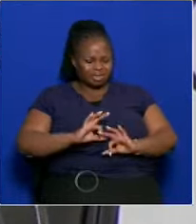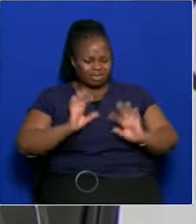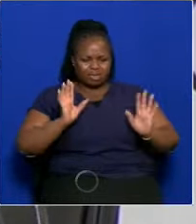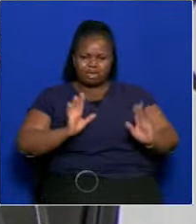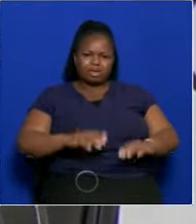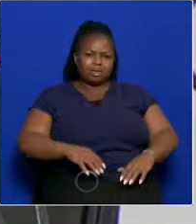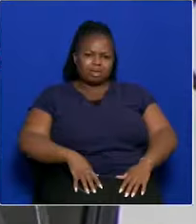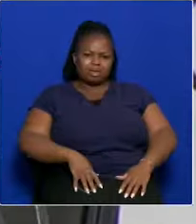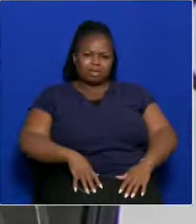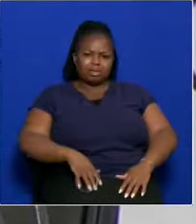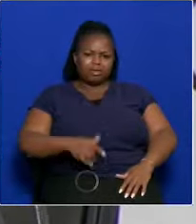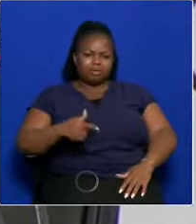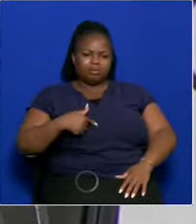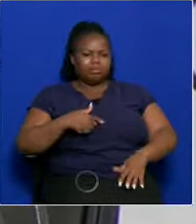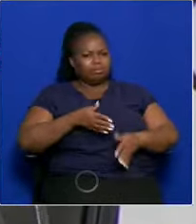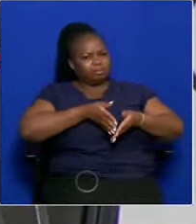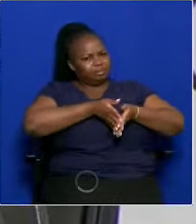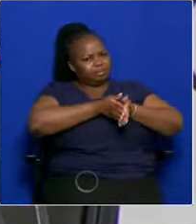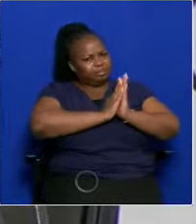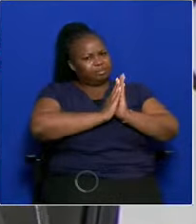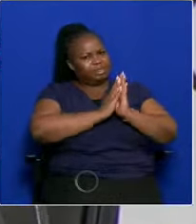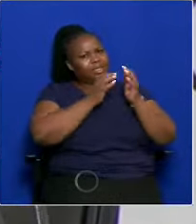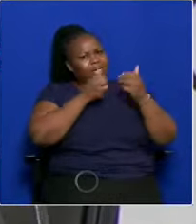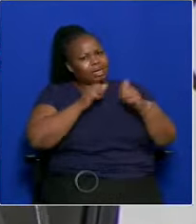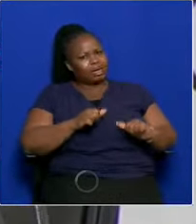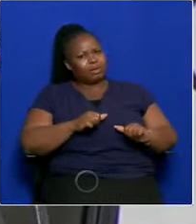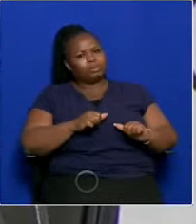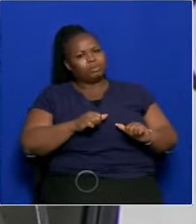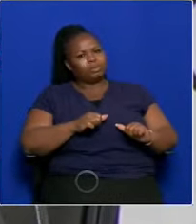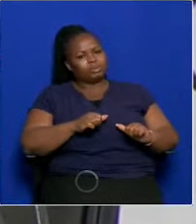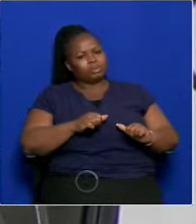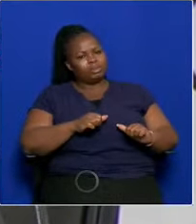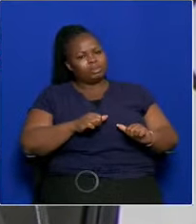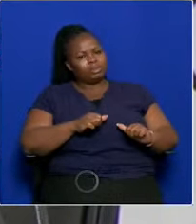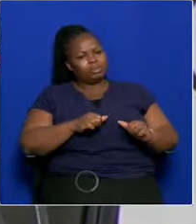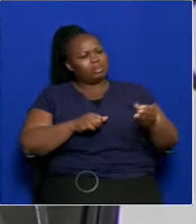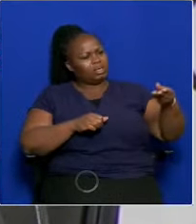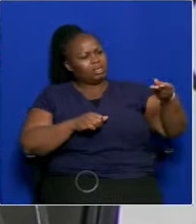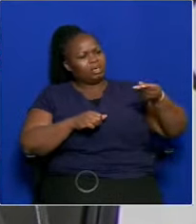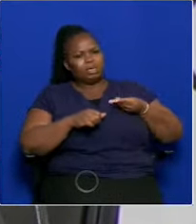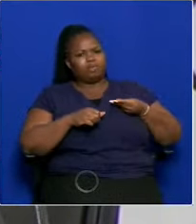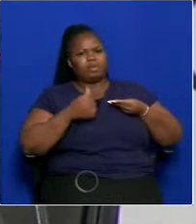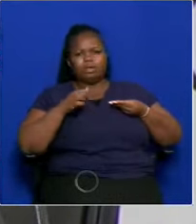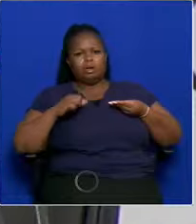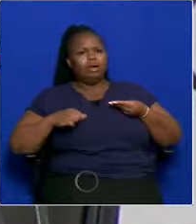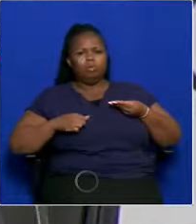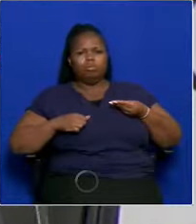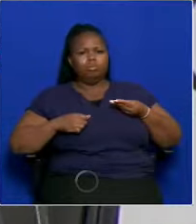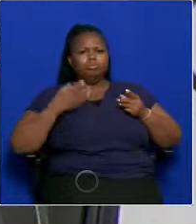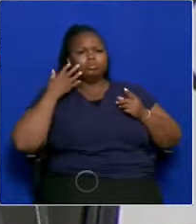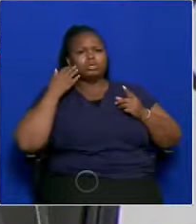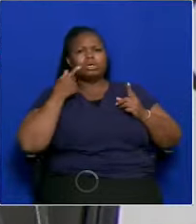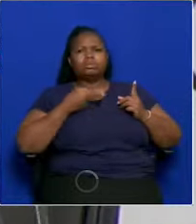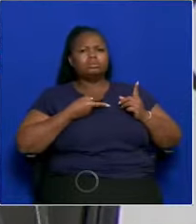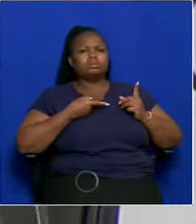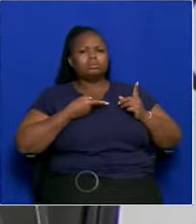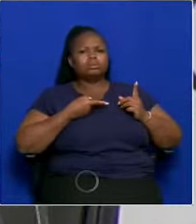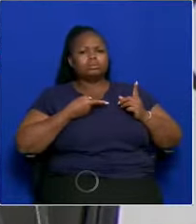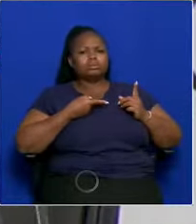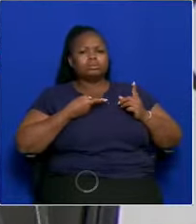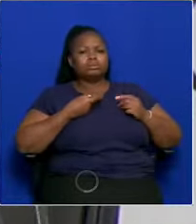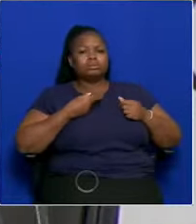requested an account, and I'm given account by Matlala, and that is the account I paid